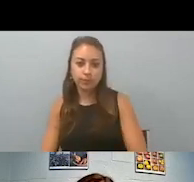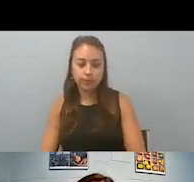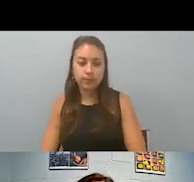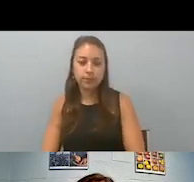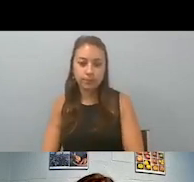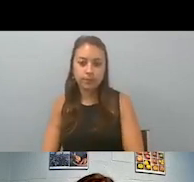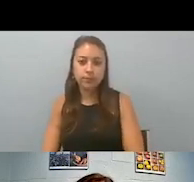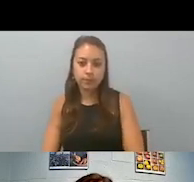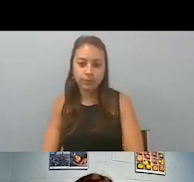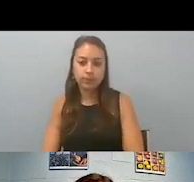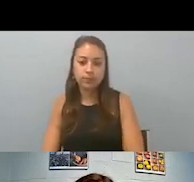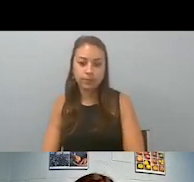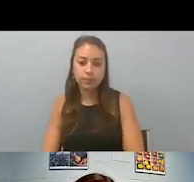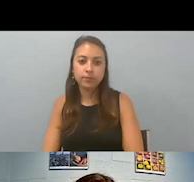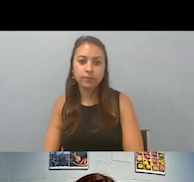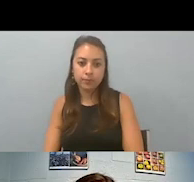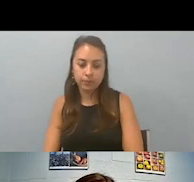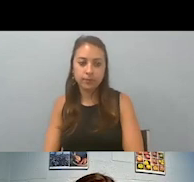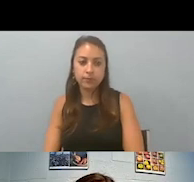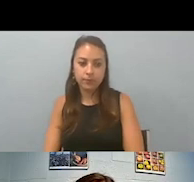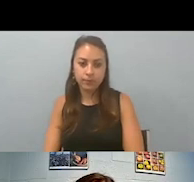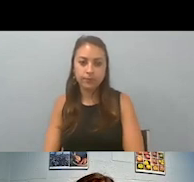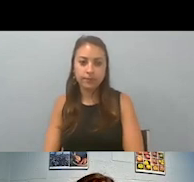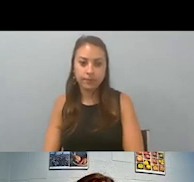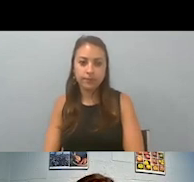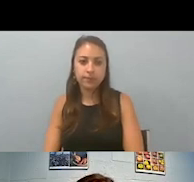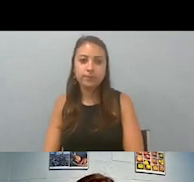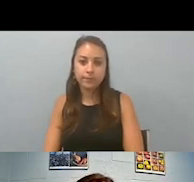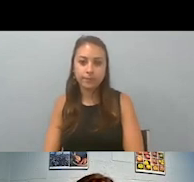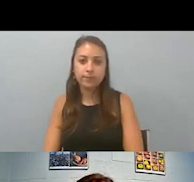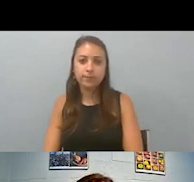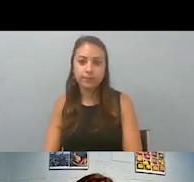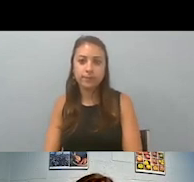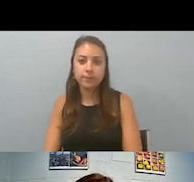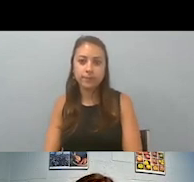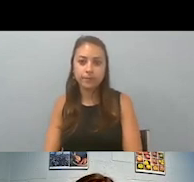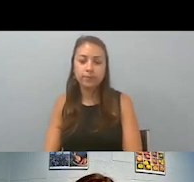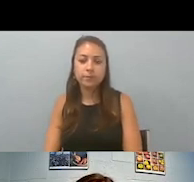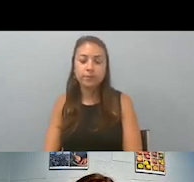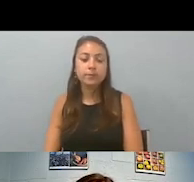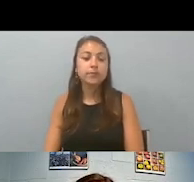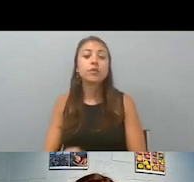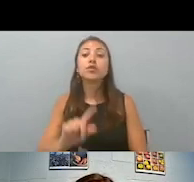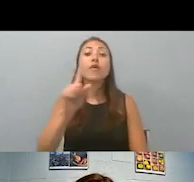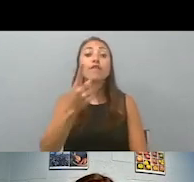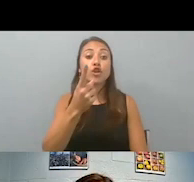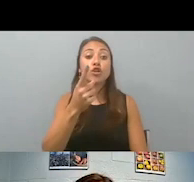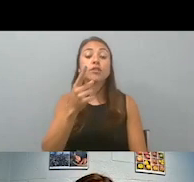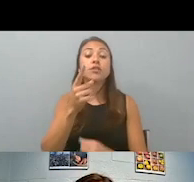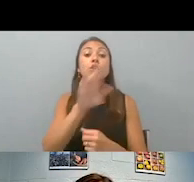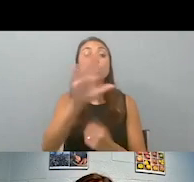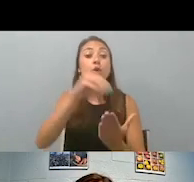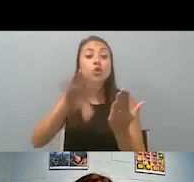and sort of what are the nuances of each of these two meal plans. So first year students would have the option to